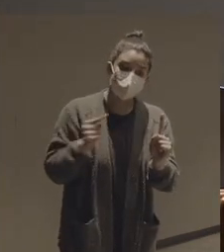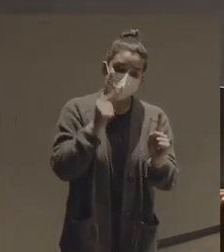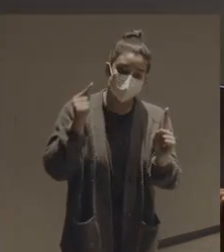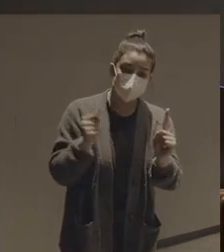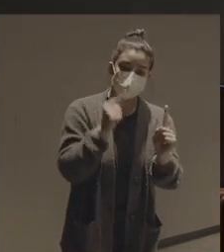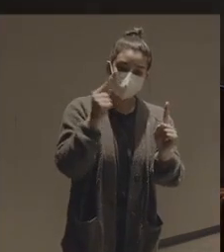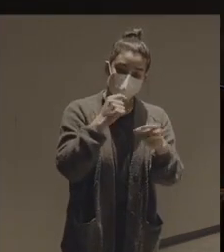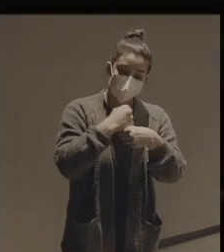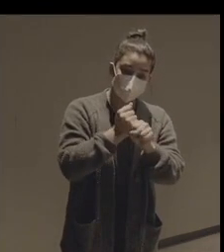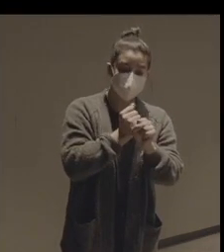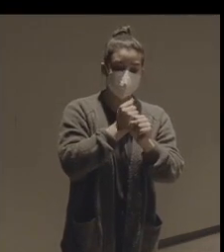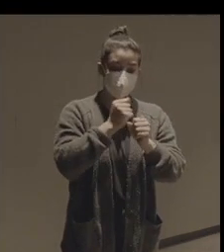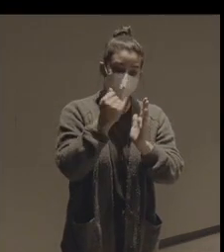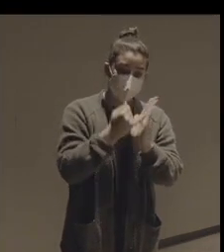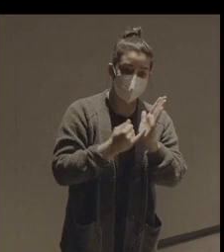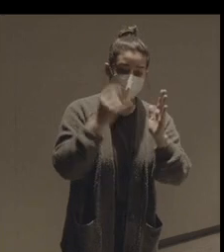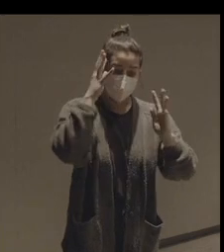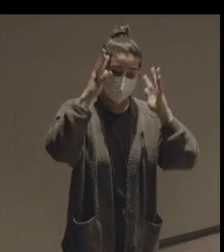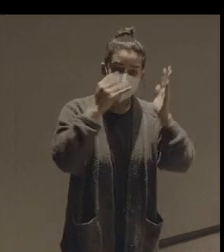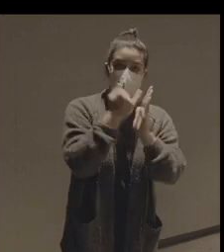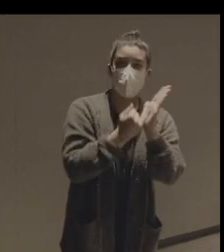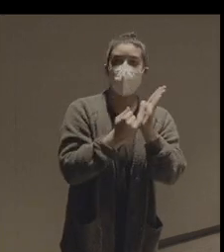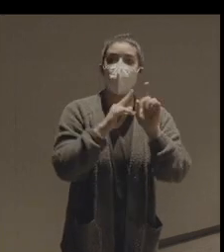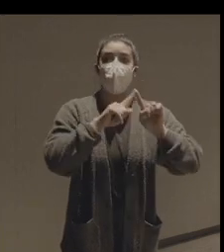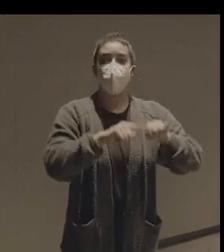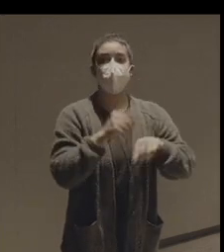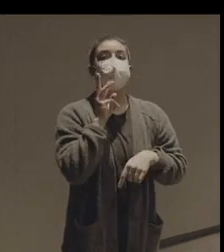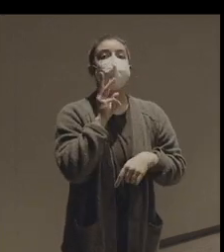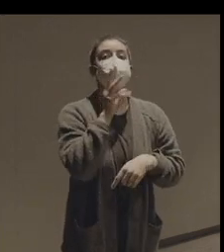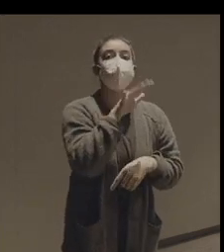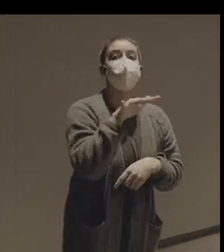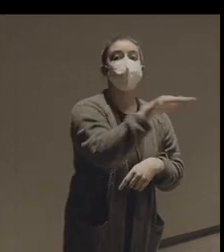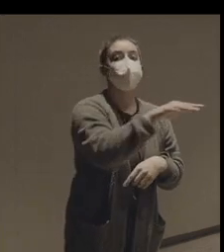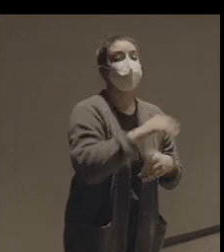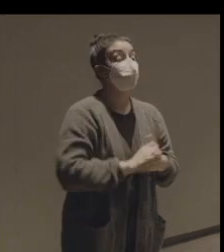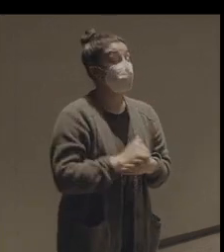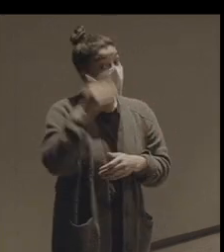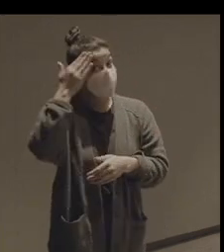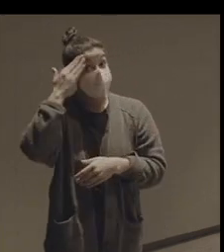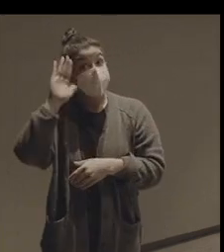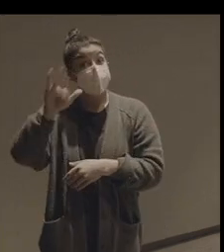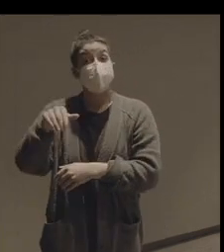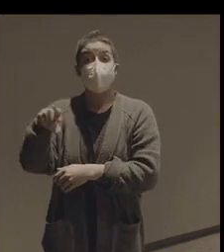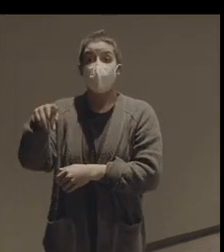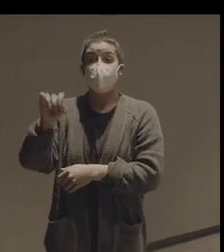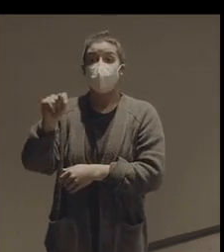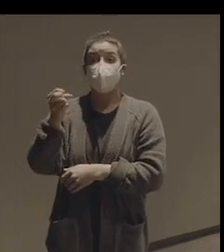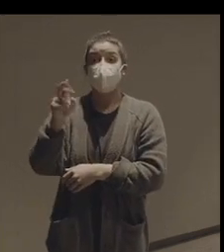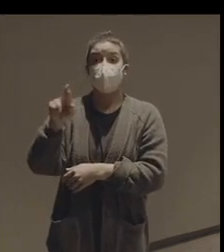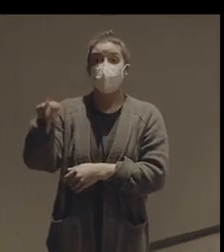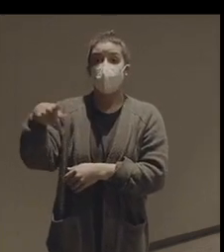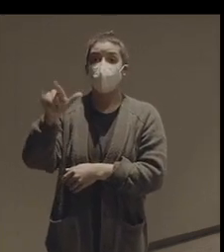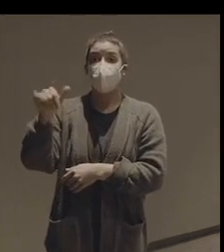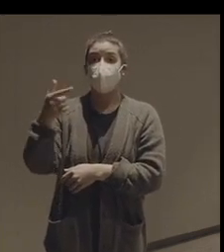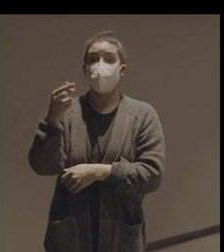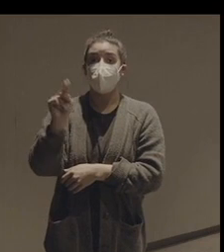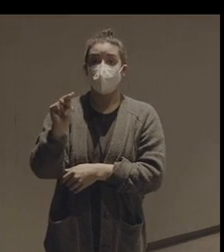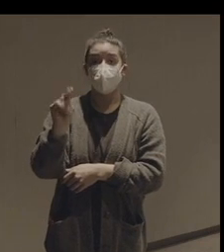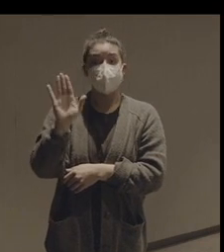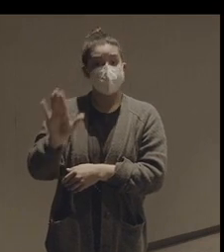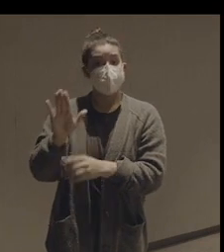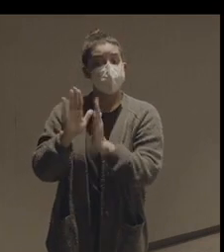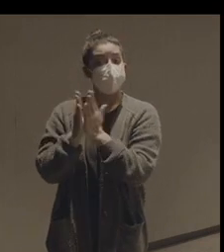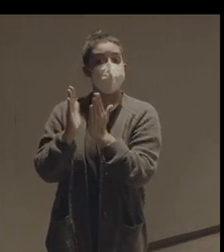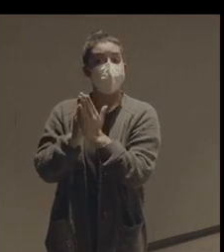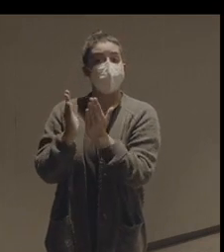One of the earliest people to write about West Coast post-war art was Peter Plagans in his 1974 book, Sunshine and Muse. The